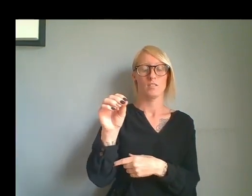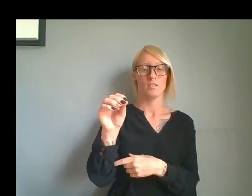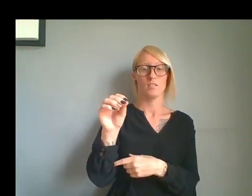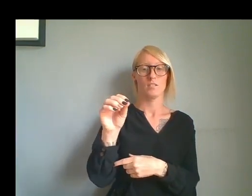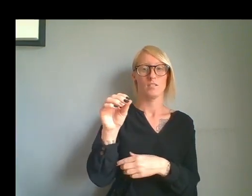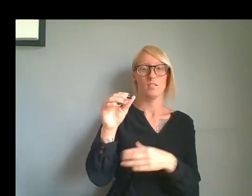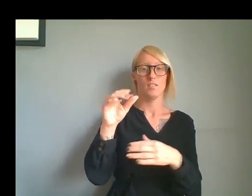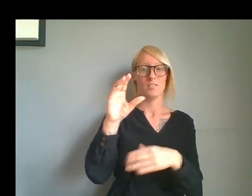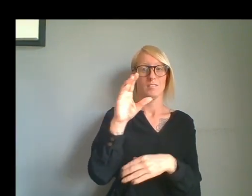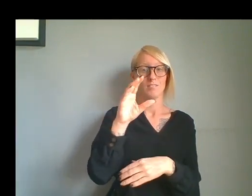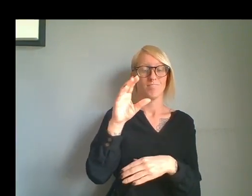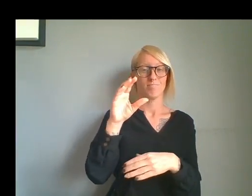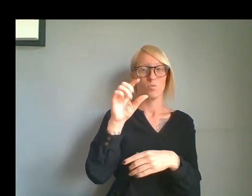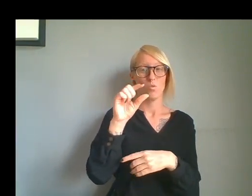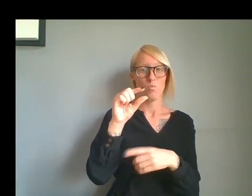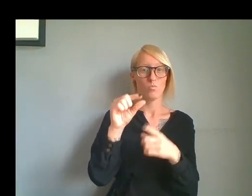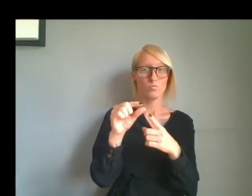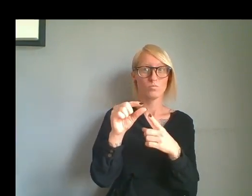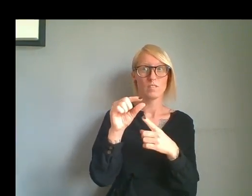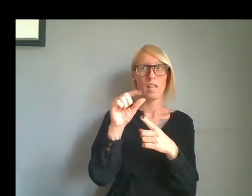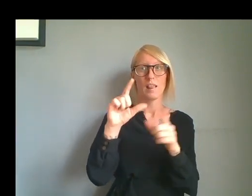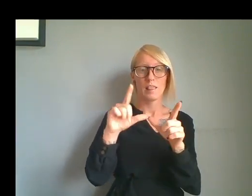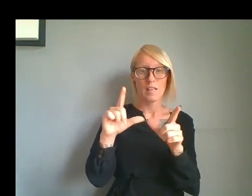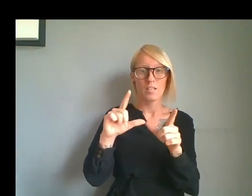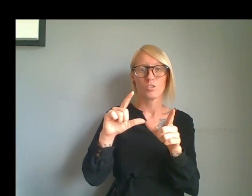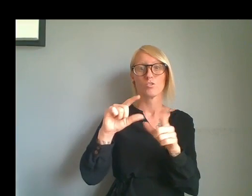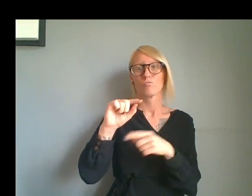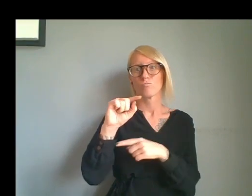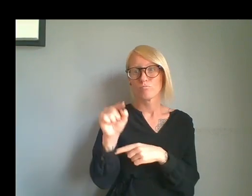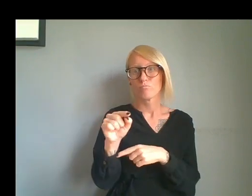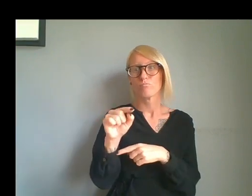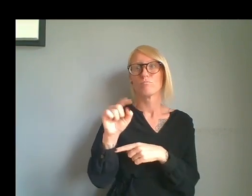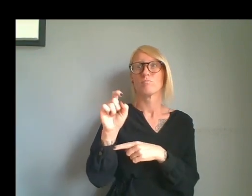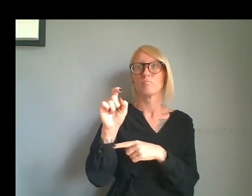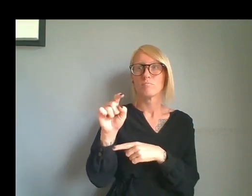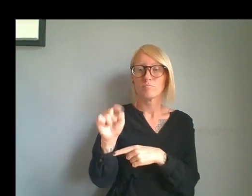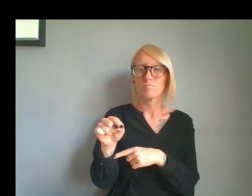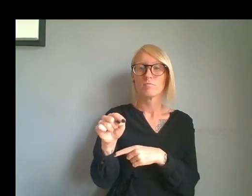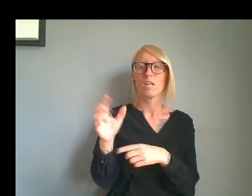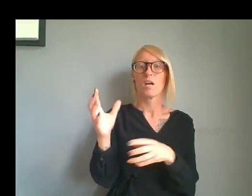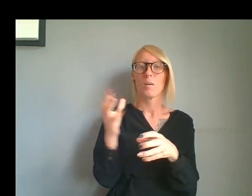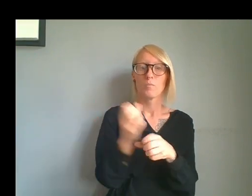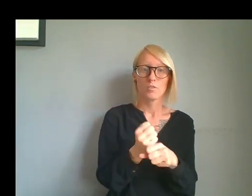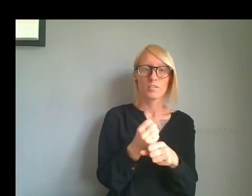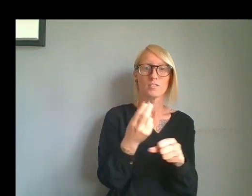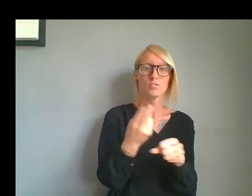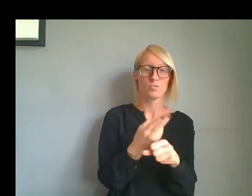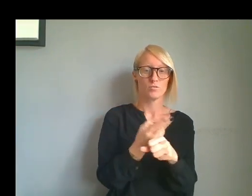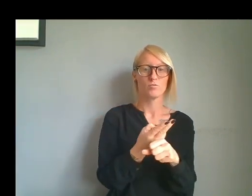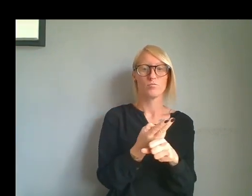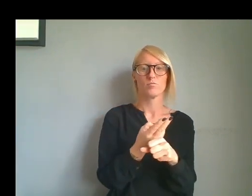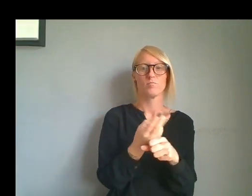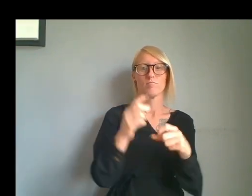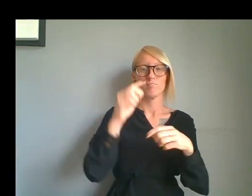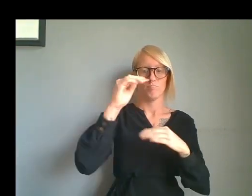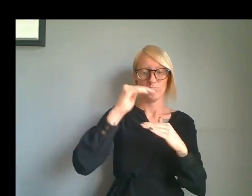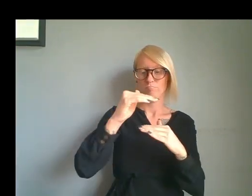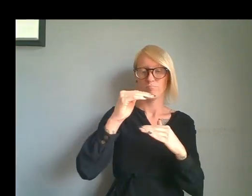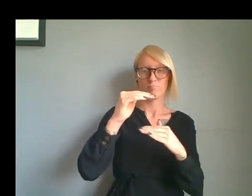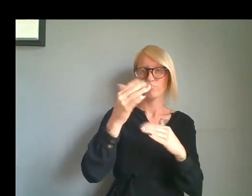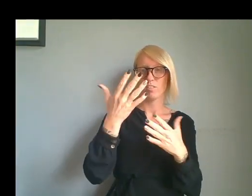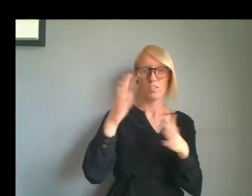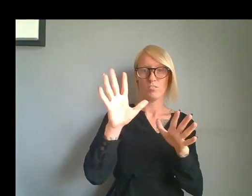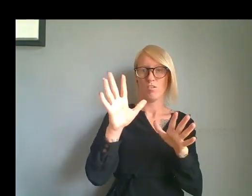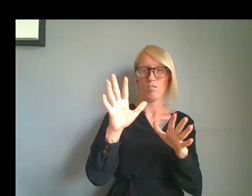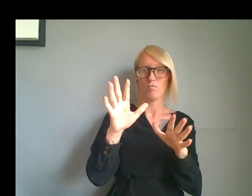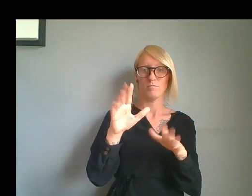This is where you really get into having to use a lot of abbreviations, and you learn some, like for the word great, that a